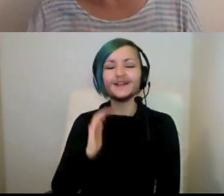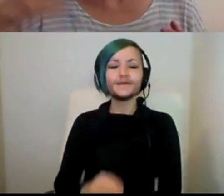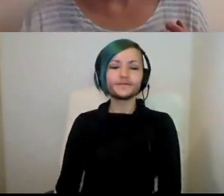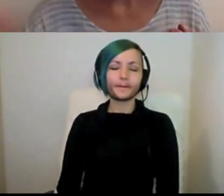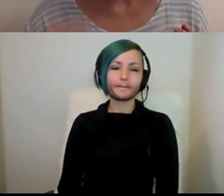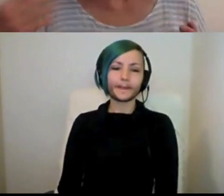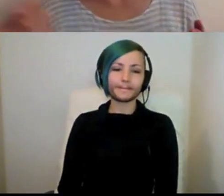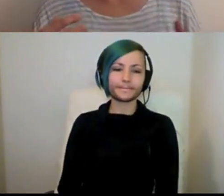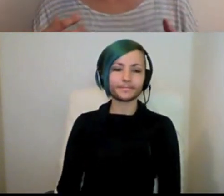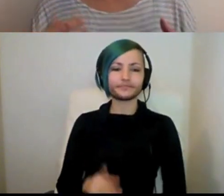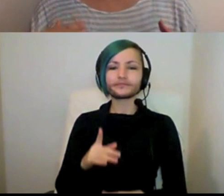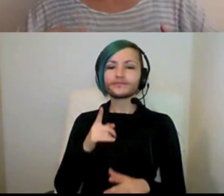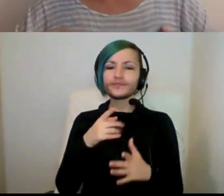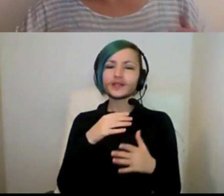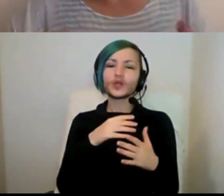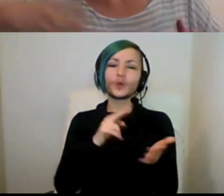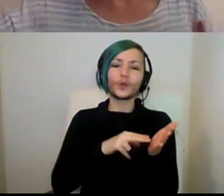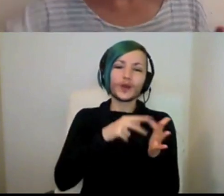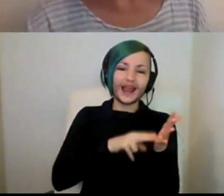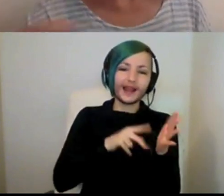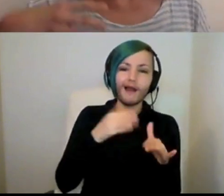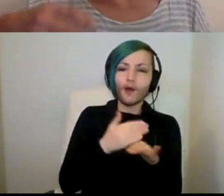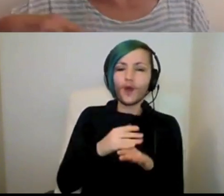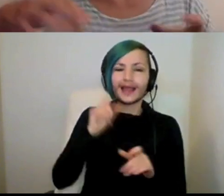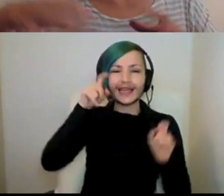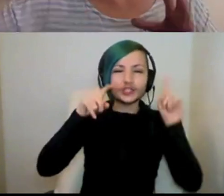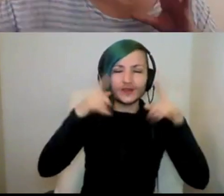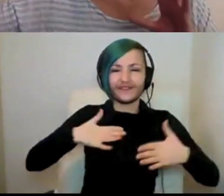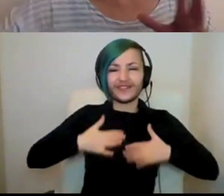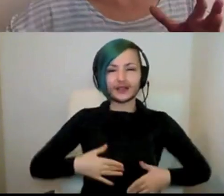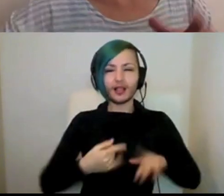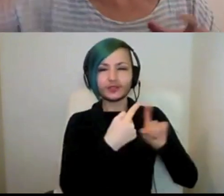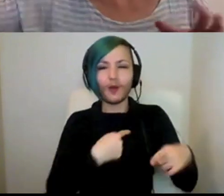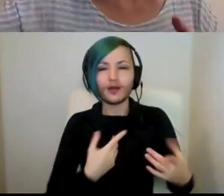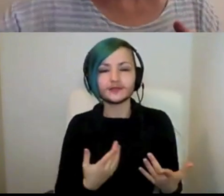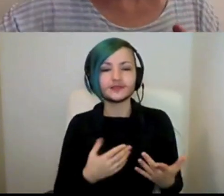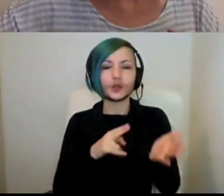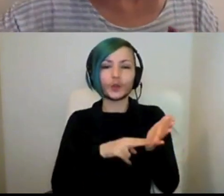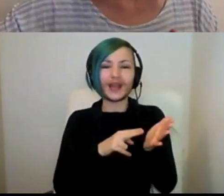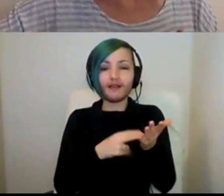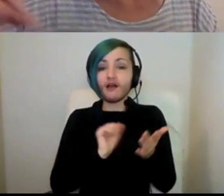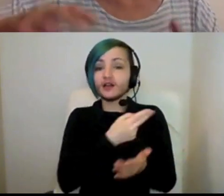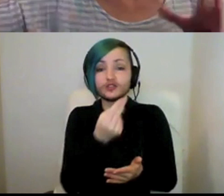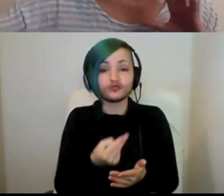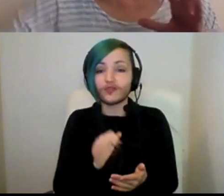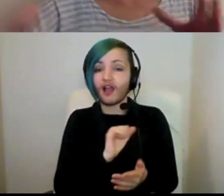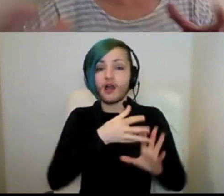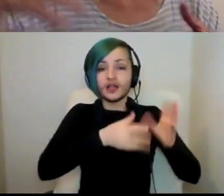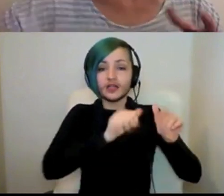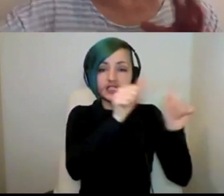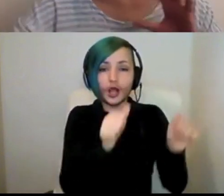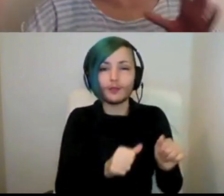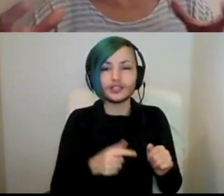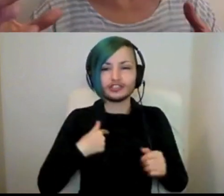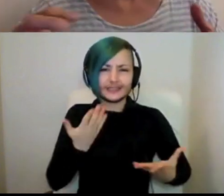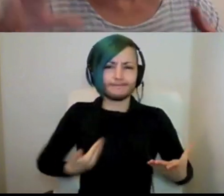she works intuitively, so it's you know, it's a physical response. Naina and her sculptures and her drawings, whatever she's wearing, she becomes one with